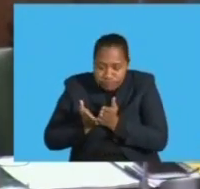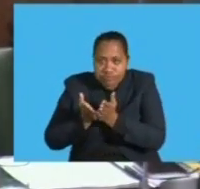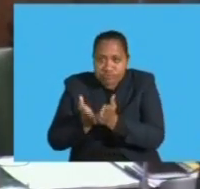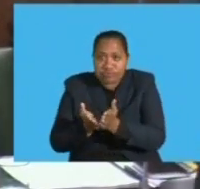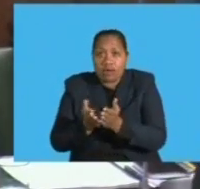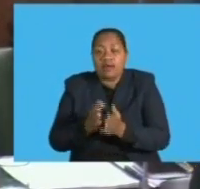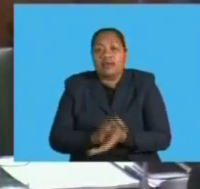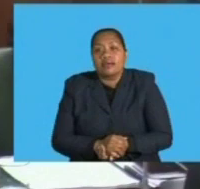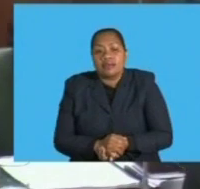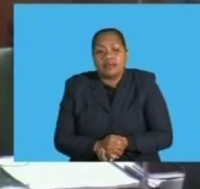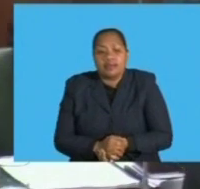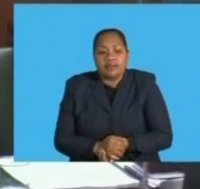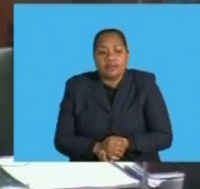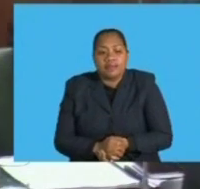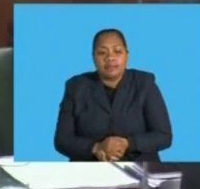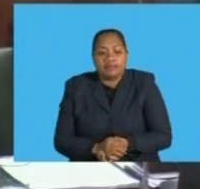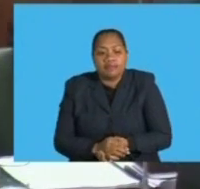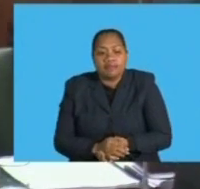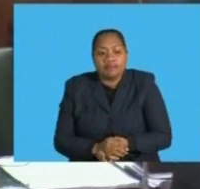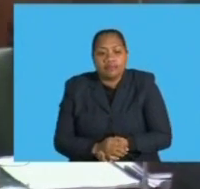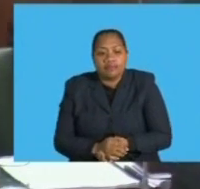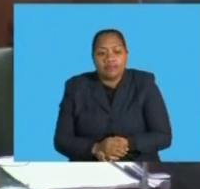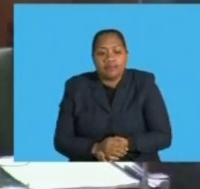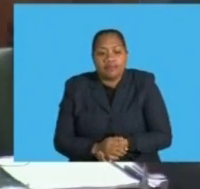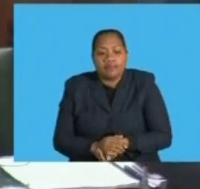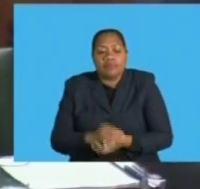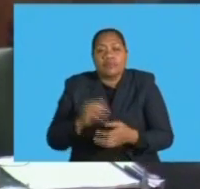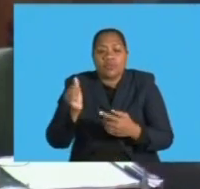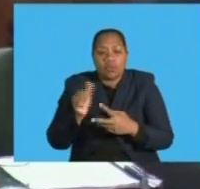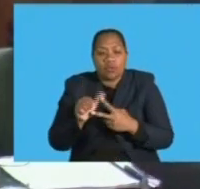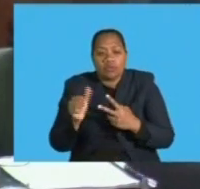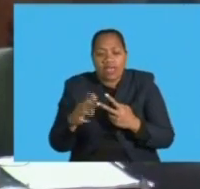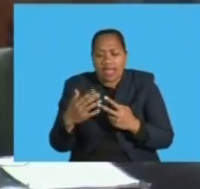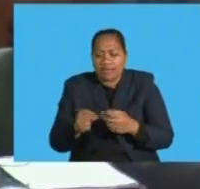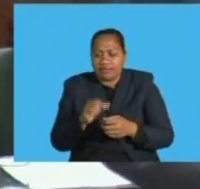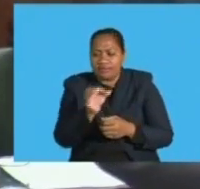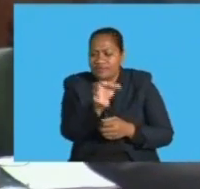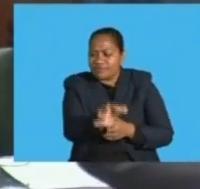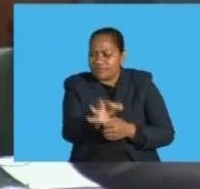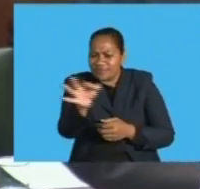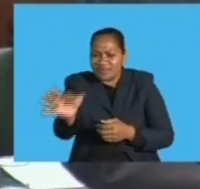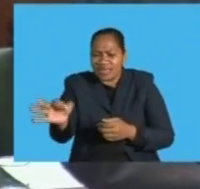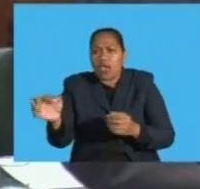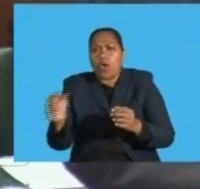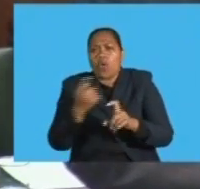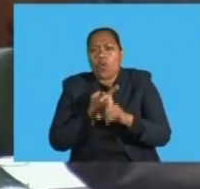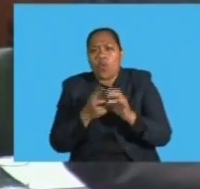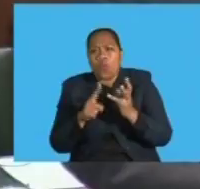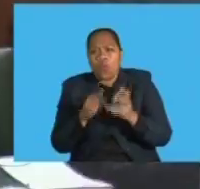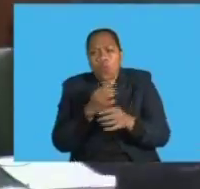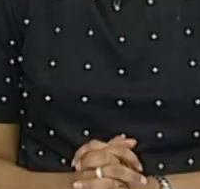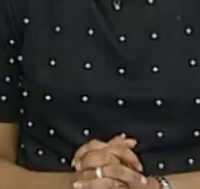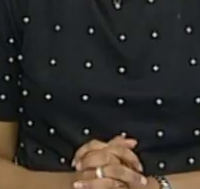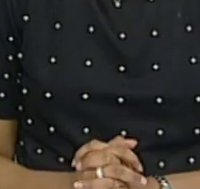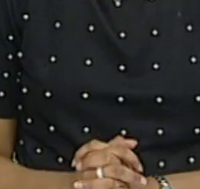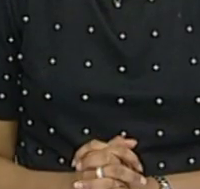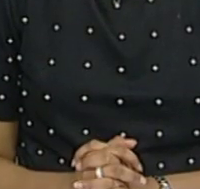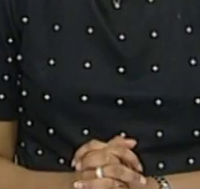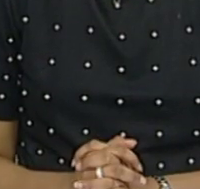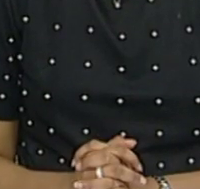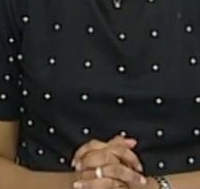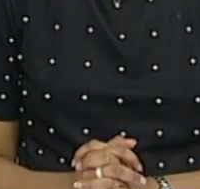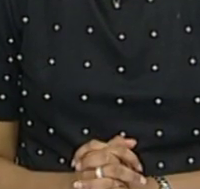and there'll also be investigation and detailed design work for Koro, Makungai, Moala, Nambukeri, Wainiambia and Wunisia. Fiji